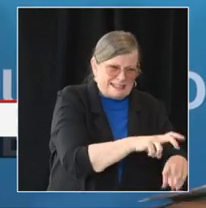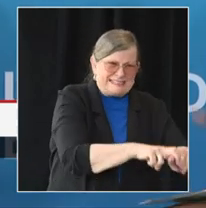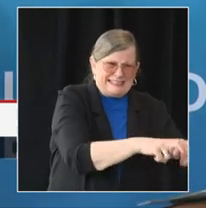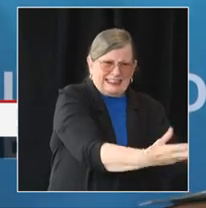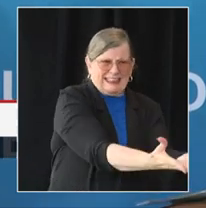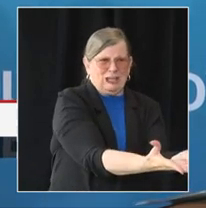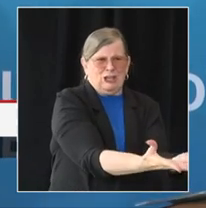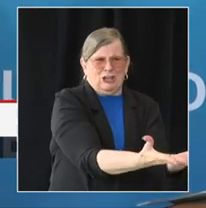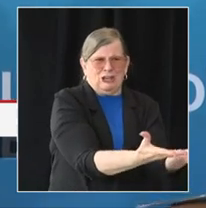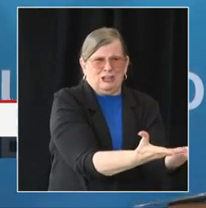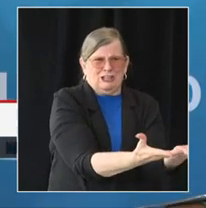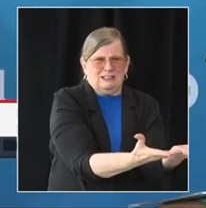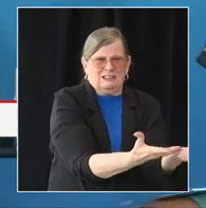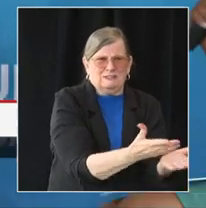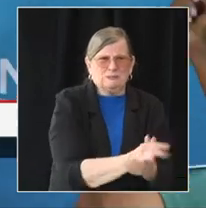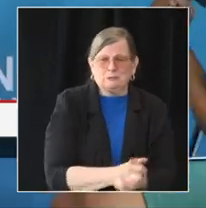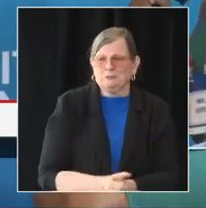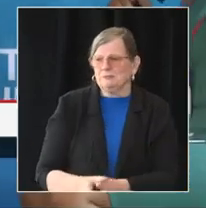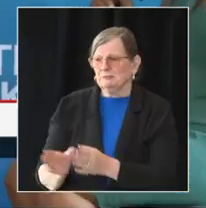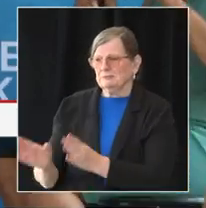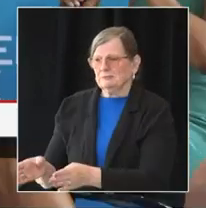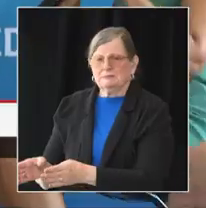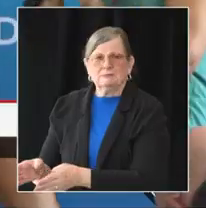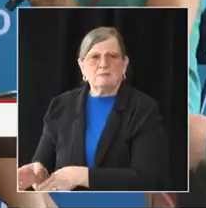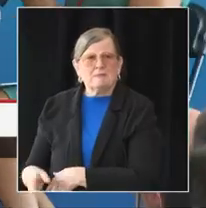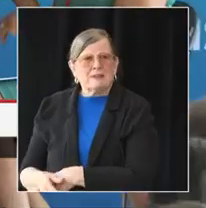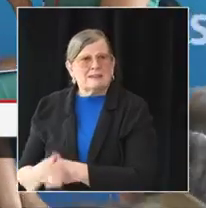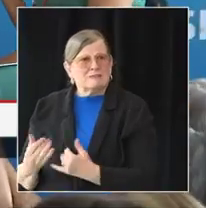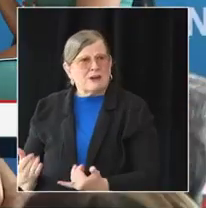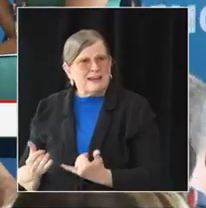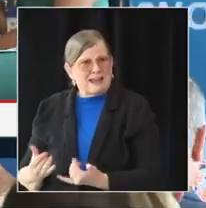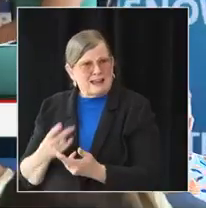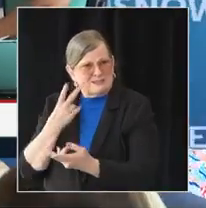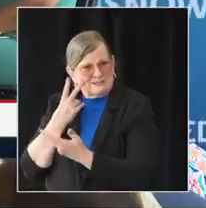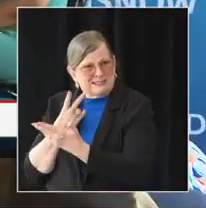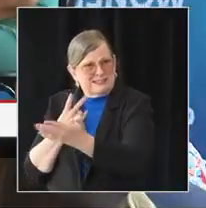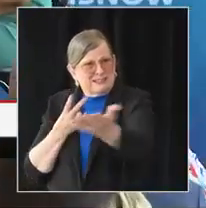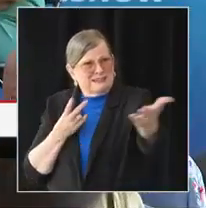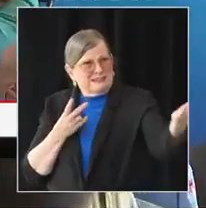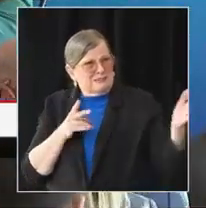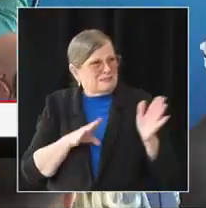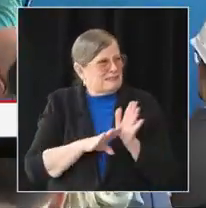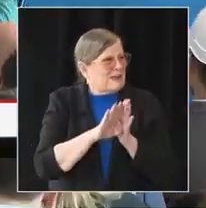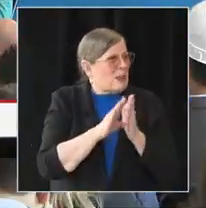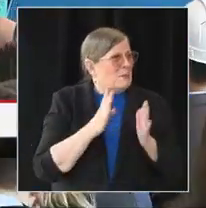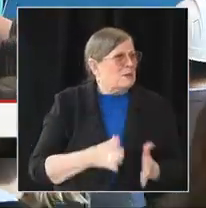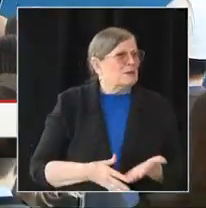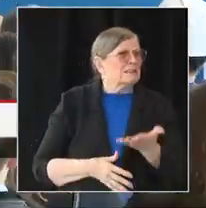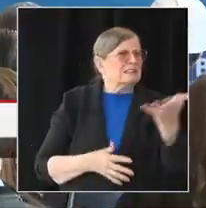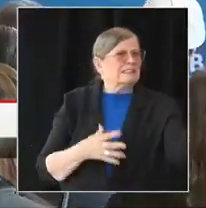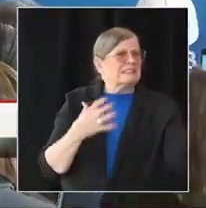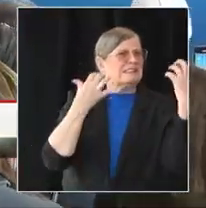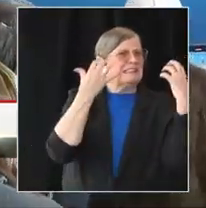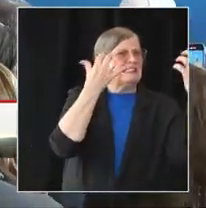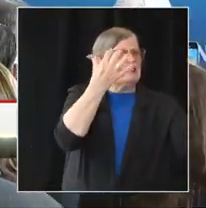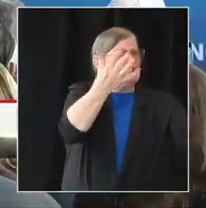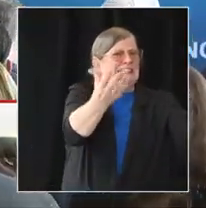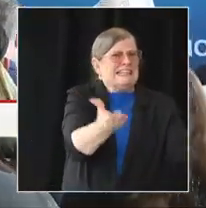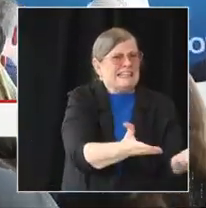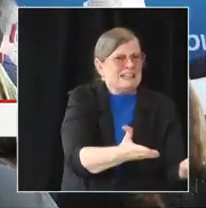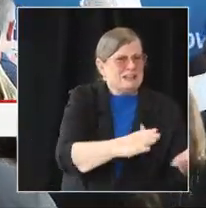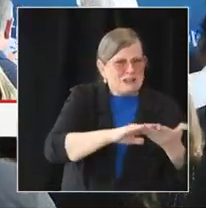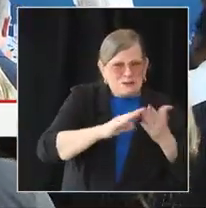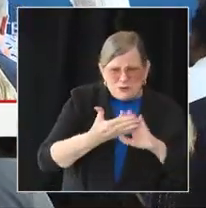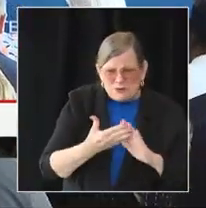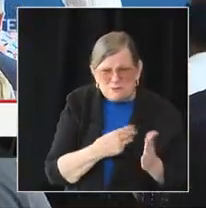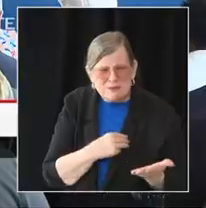So we're in a room full of developers and business people and community stakeholders.